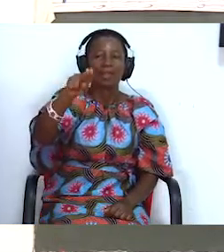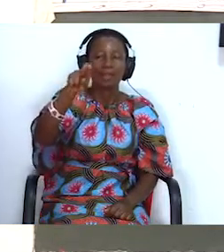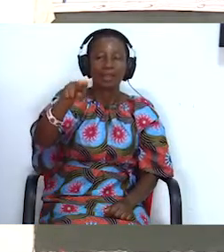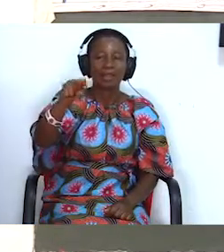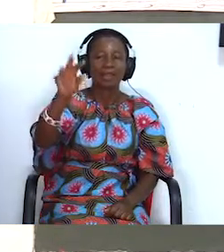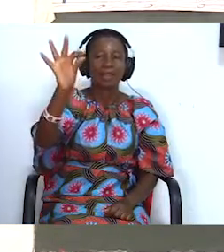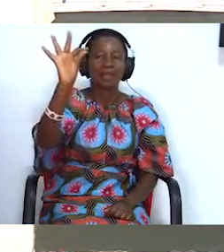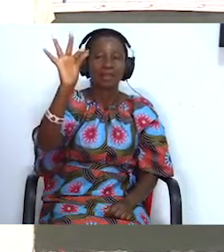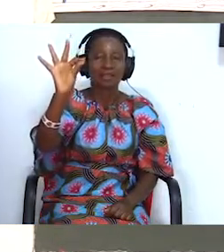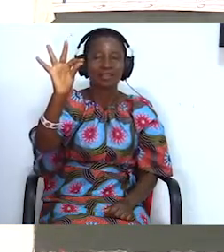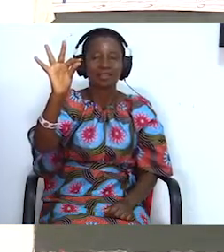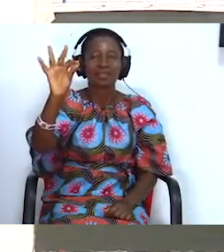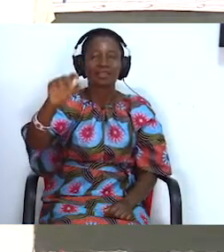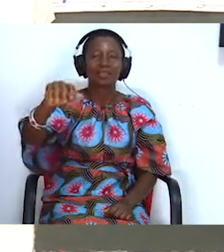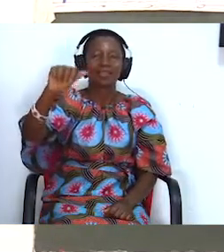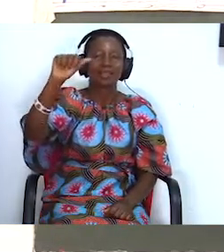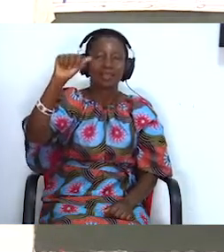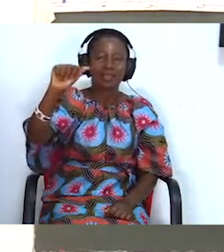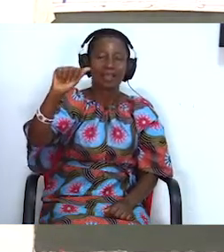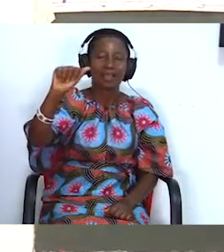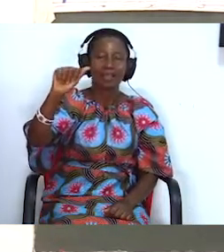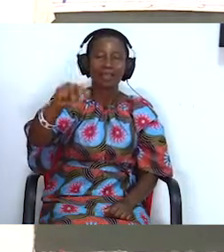I have another one.